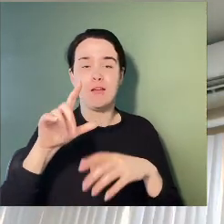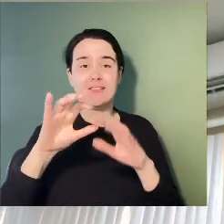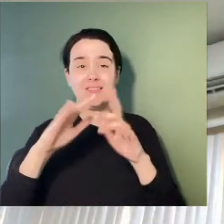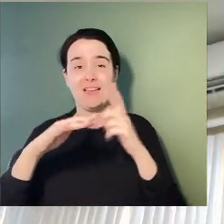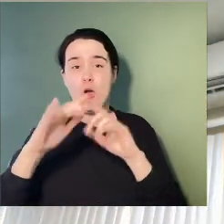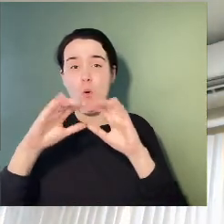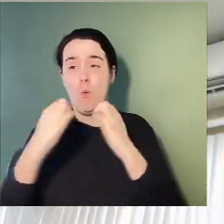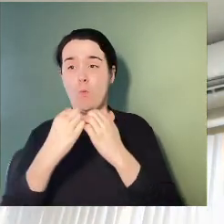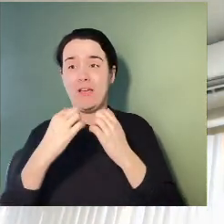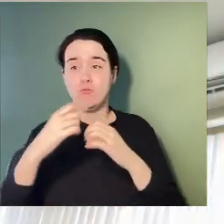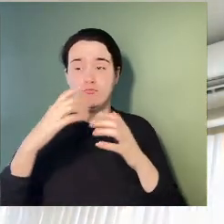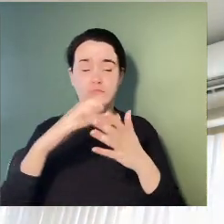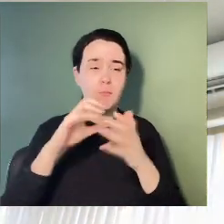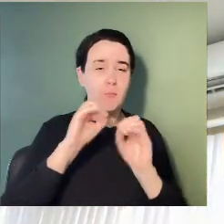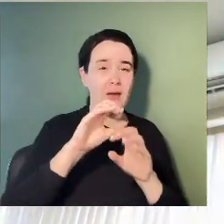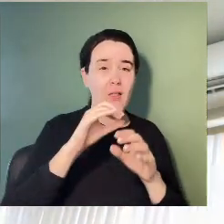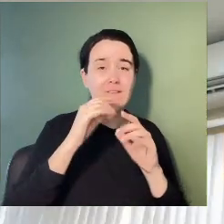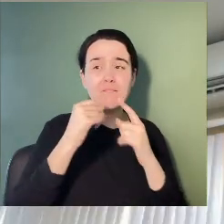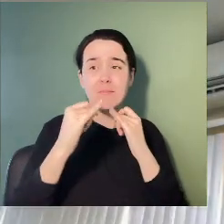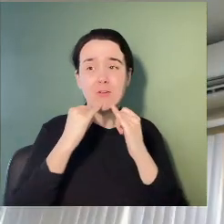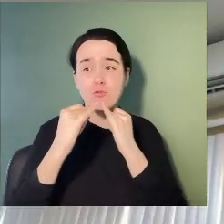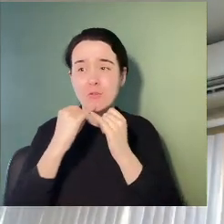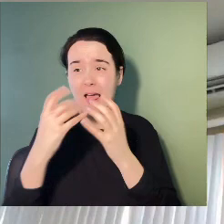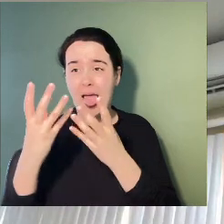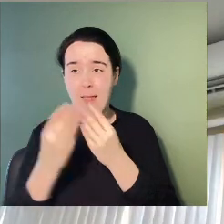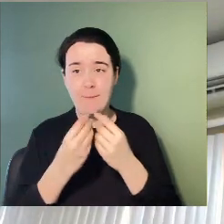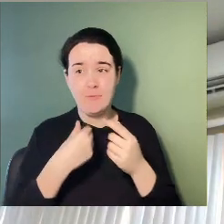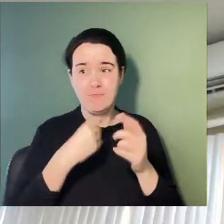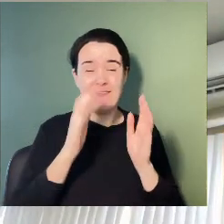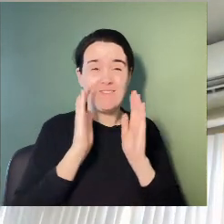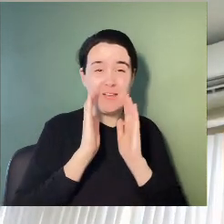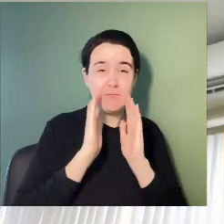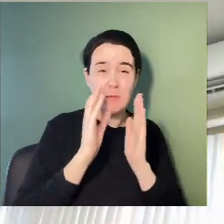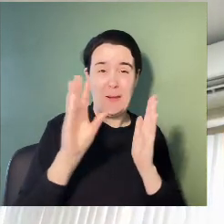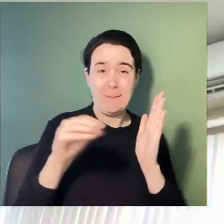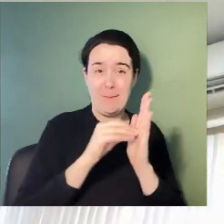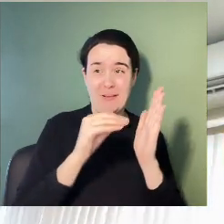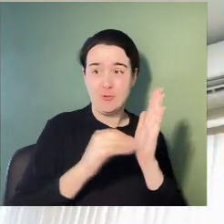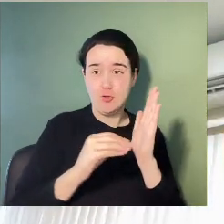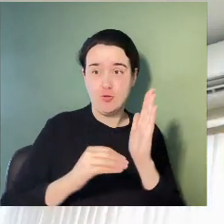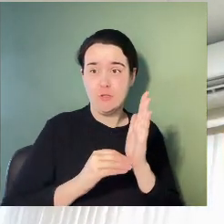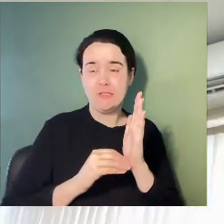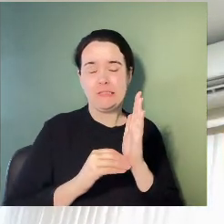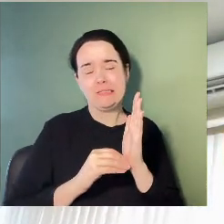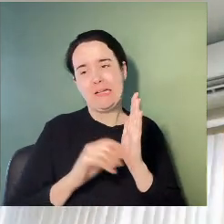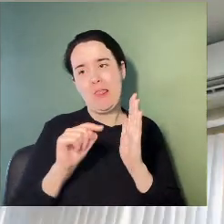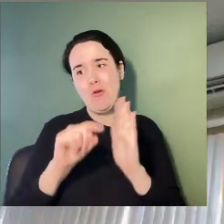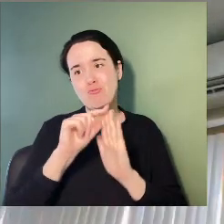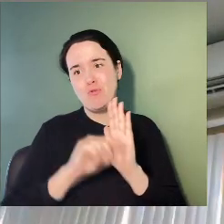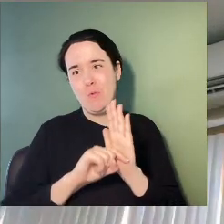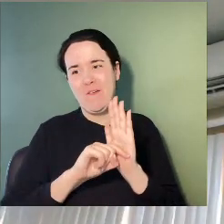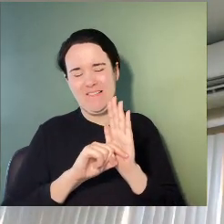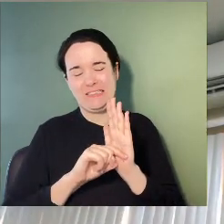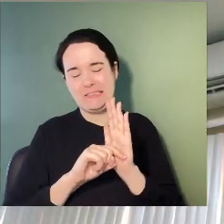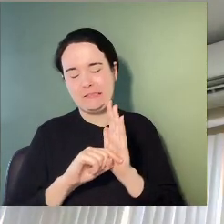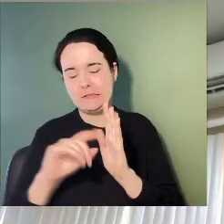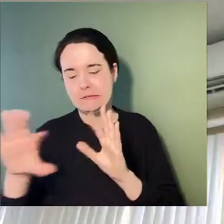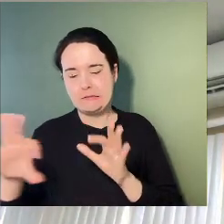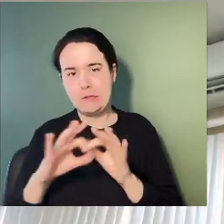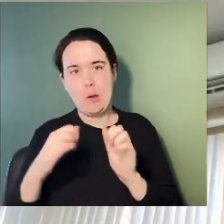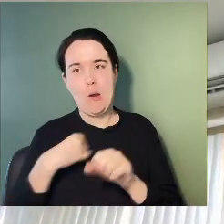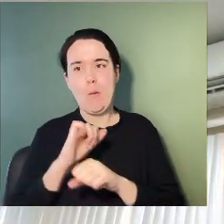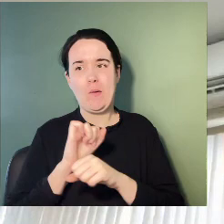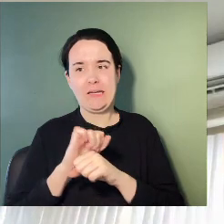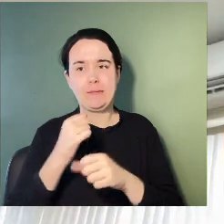anecdotal, particularly on Facebook's implementation of those rules, we have found it really difficult to share our work when so much of our work